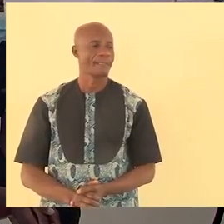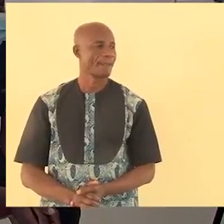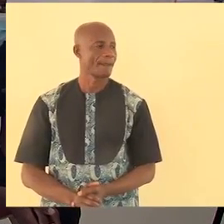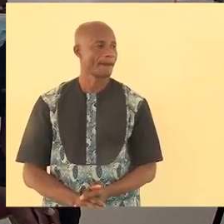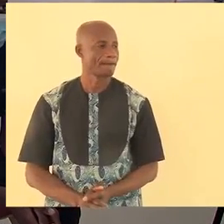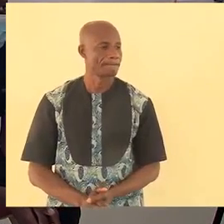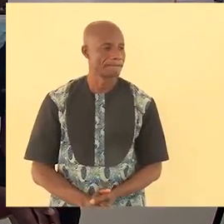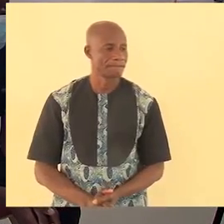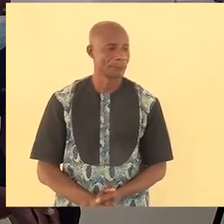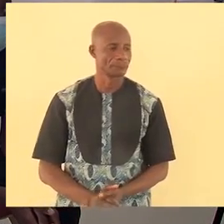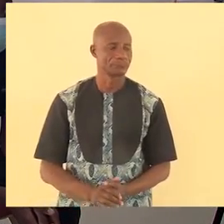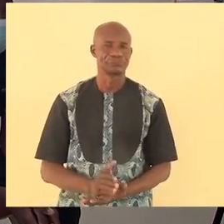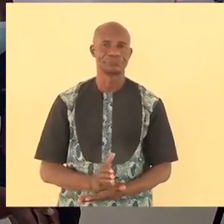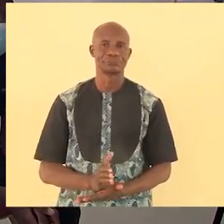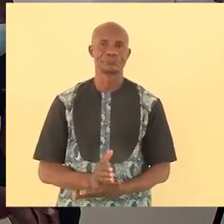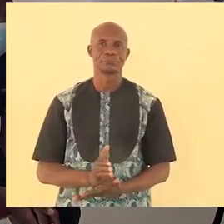there's one.